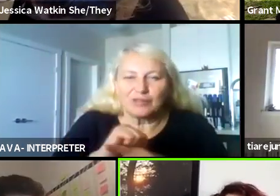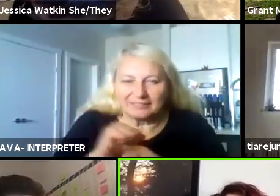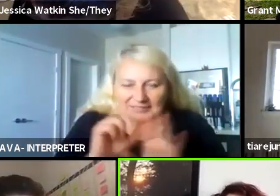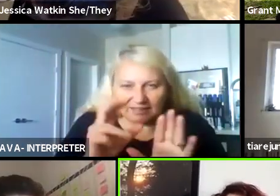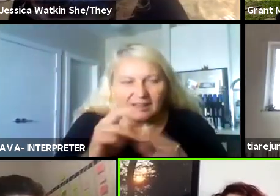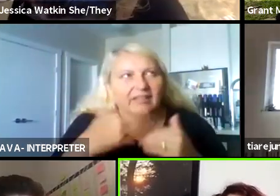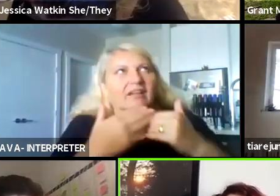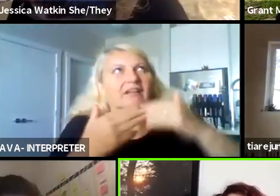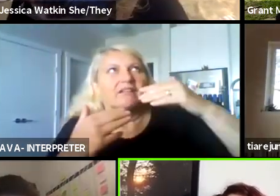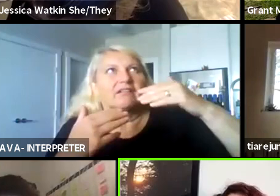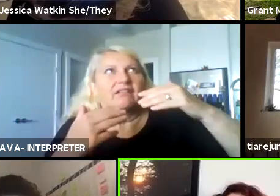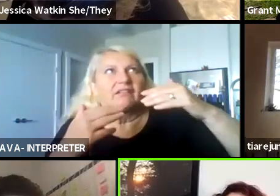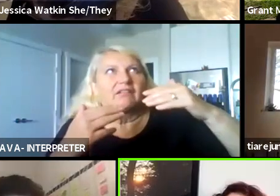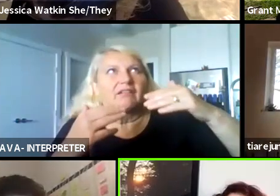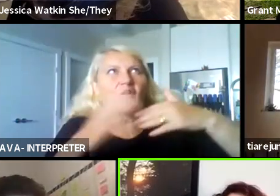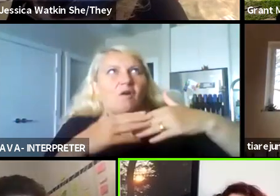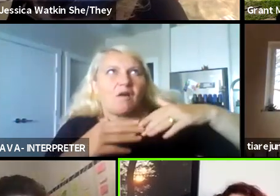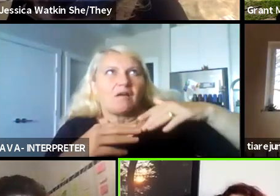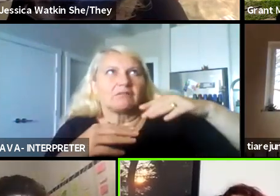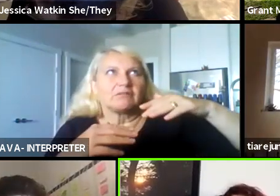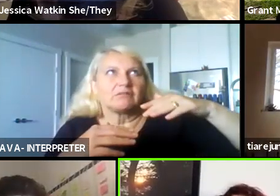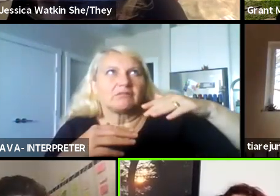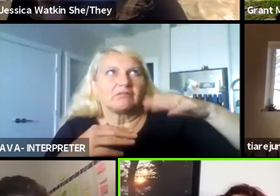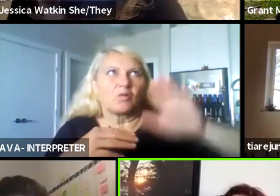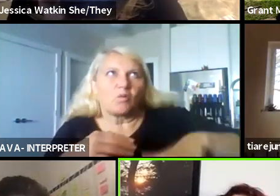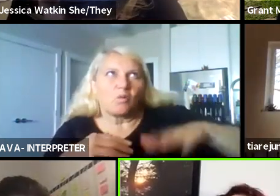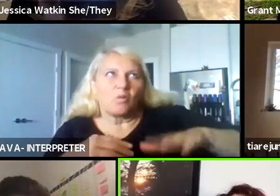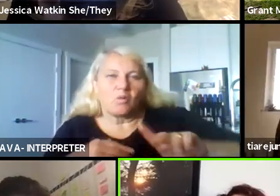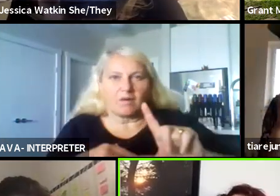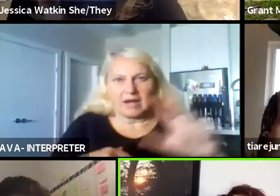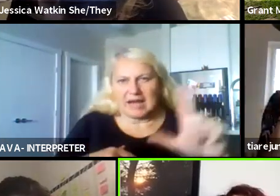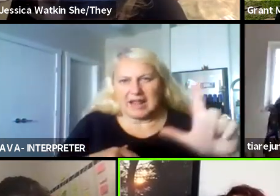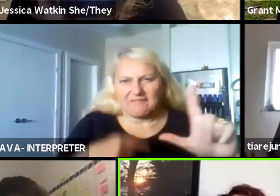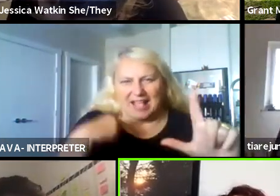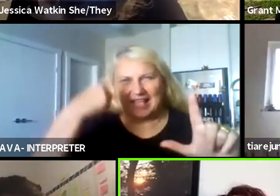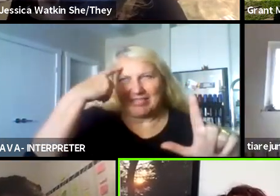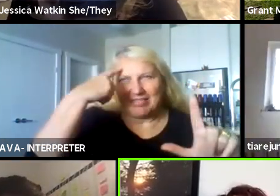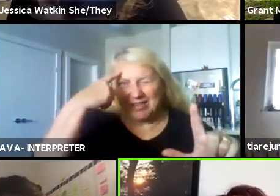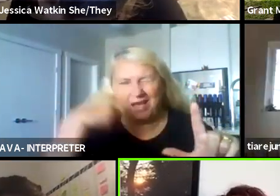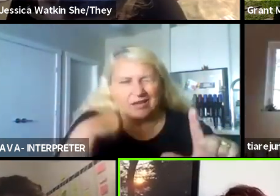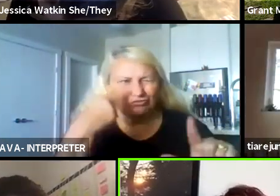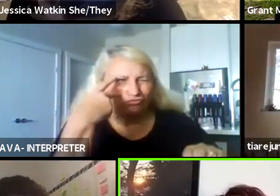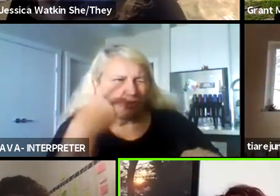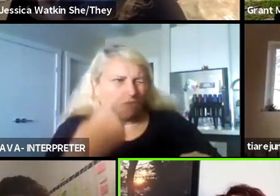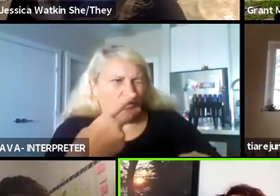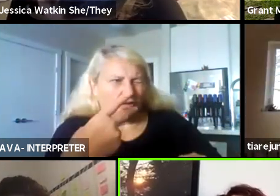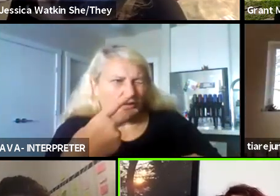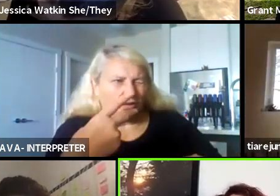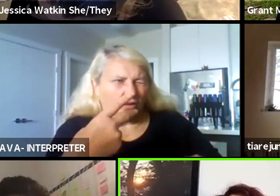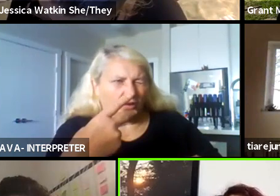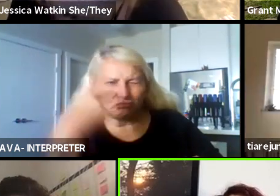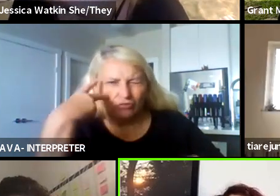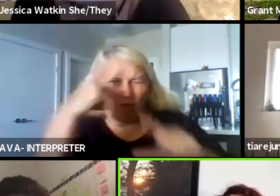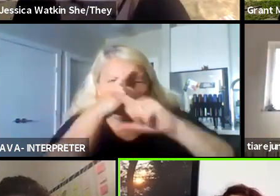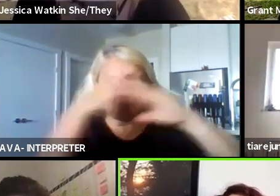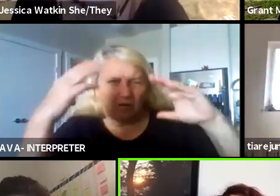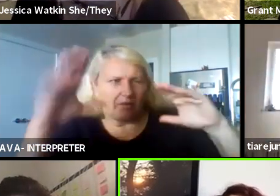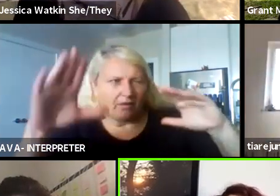lower side, there was a screen, so a laptop, an image of a laptop